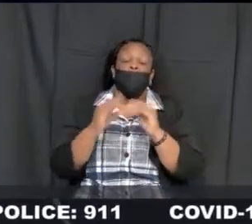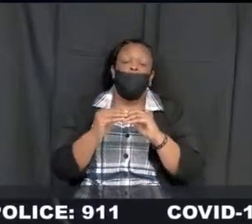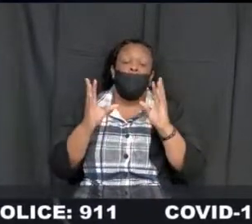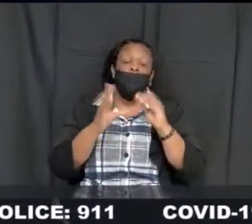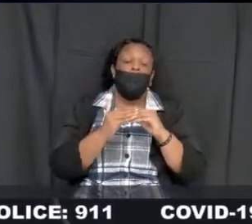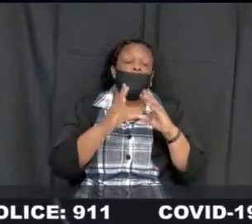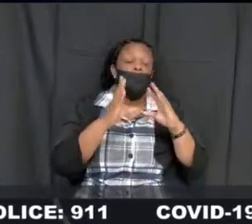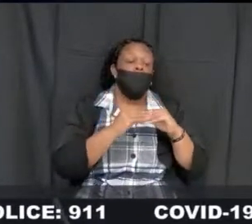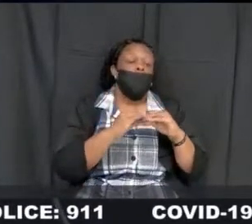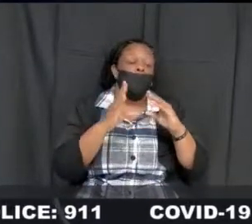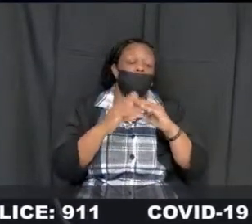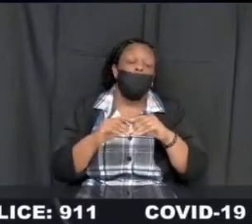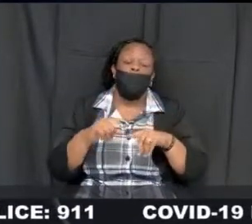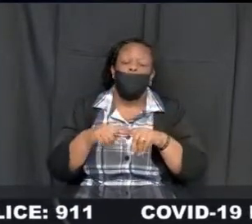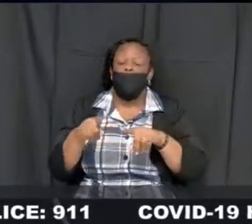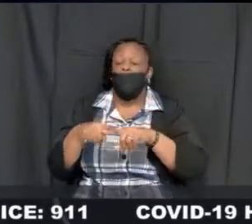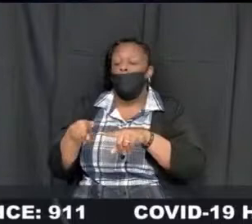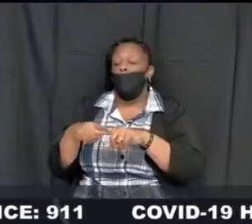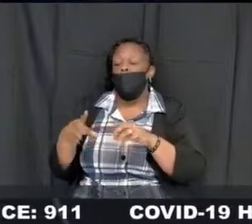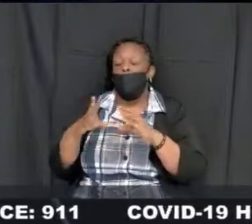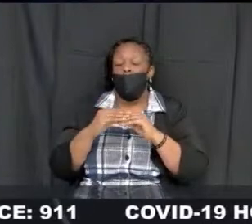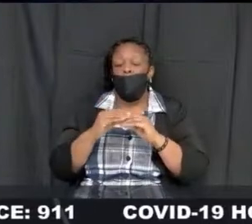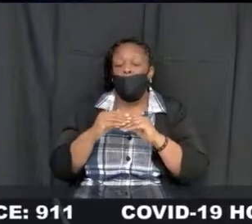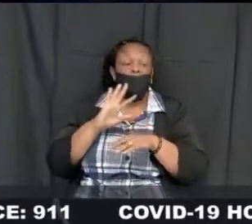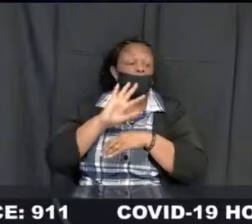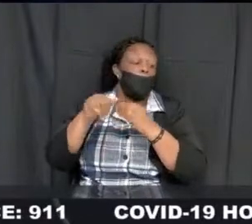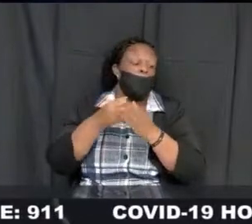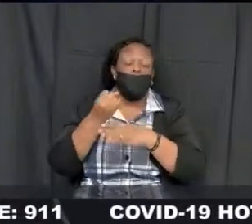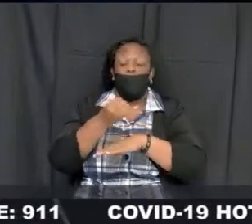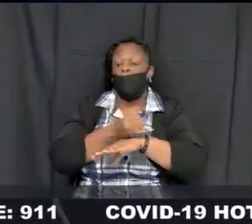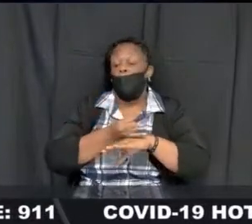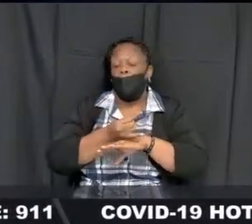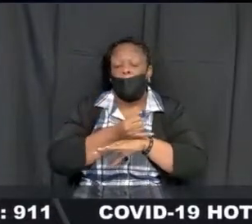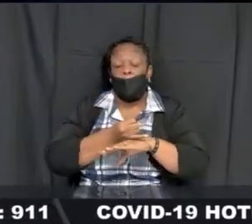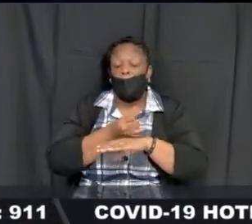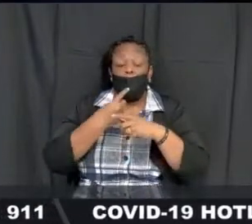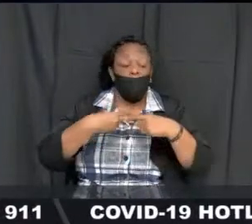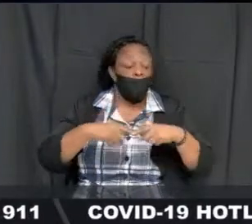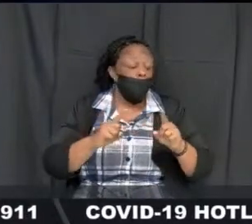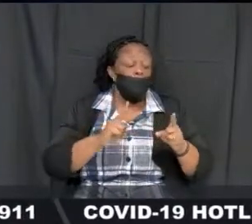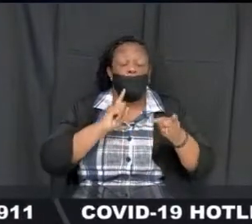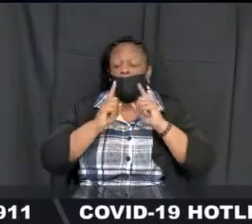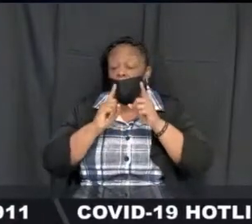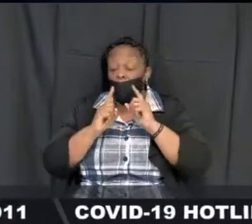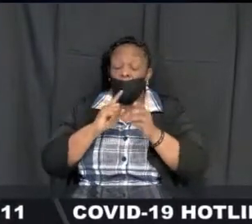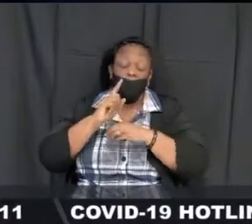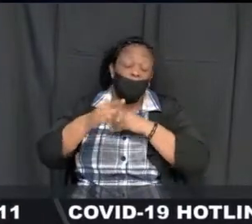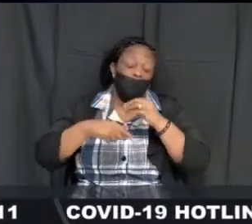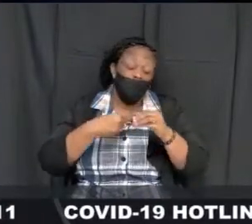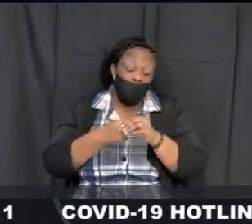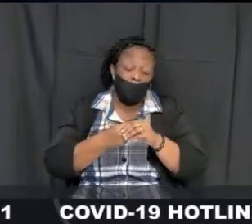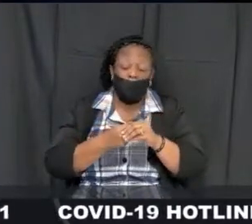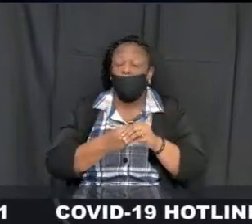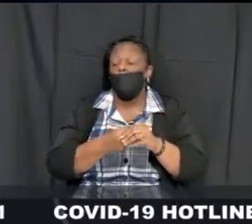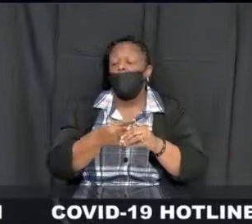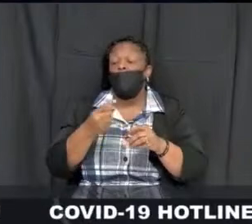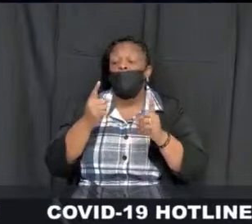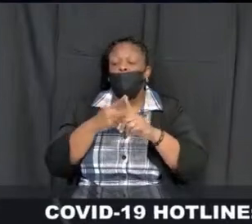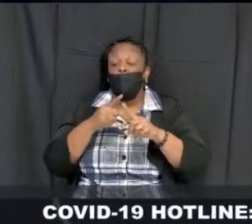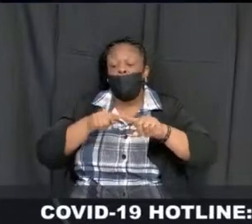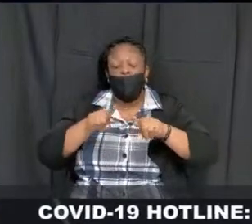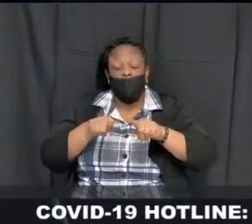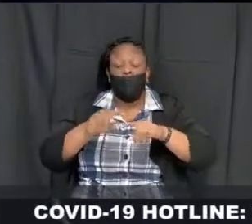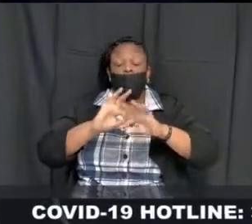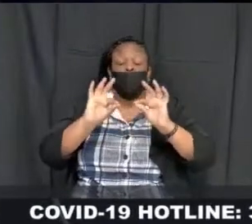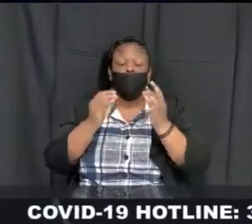know him now. We have seen the health doctors and others going around and doing all these sessions, just like